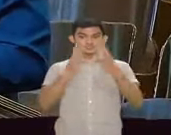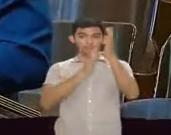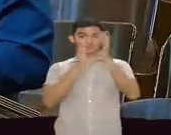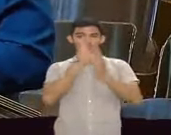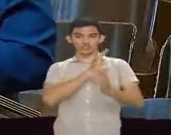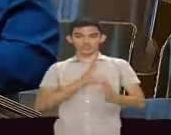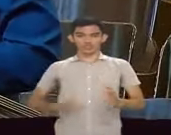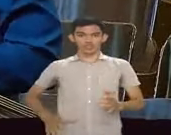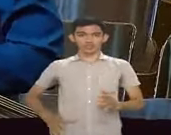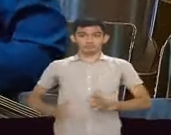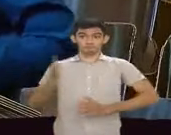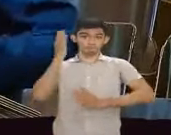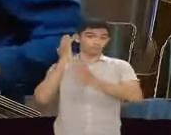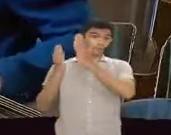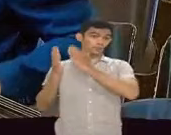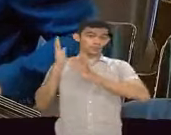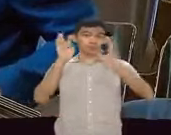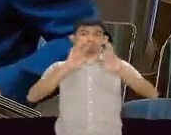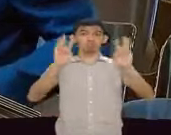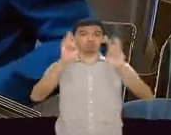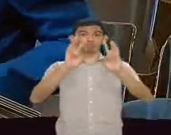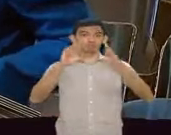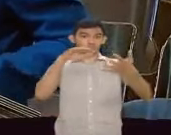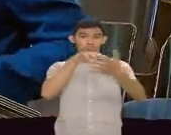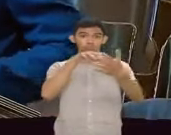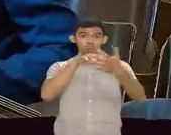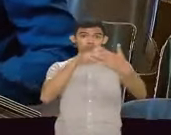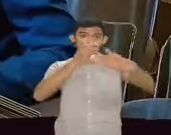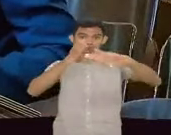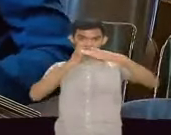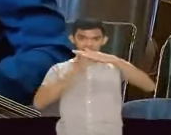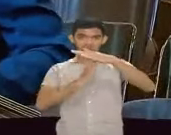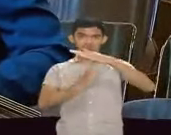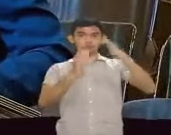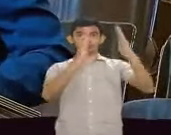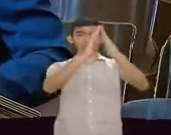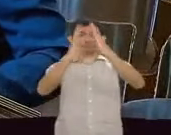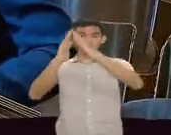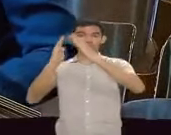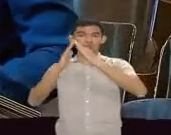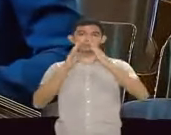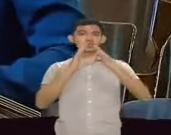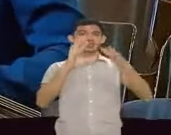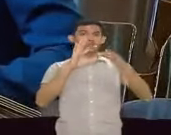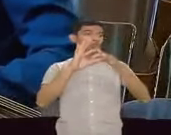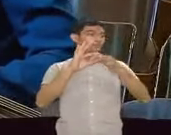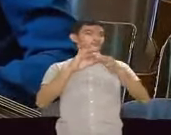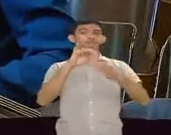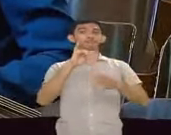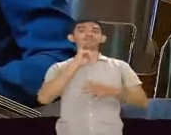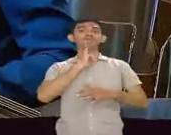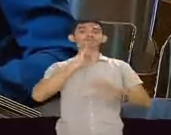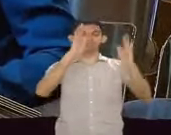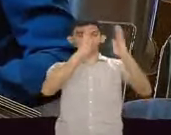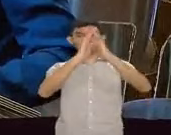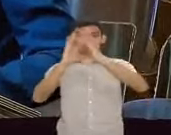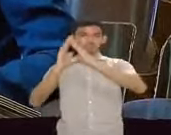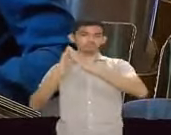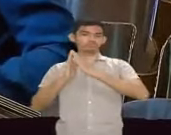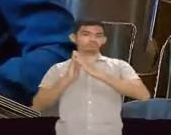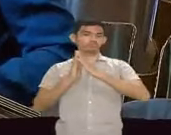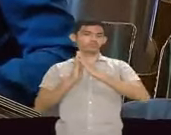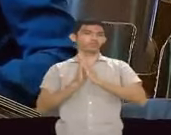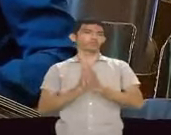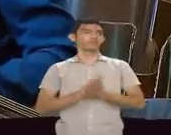last Wednesday, we studied about his entrance into the city of Jerusalem with palm leaves. Dili to psalm sa kay ang